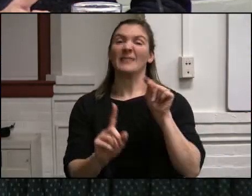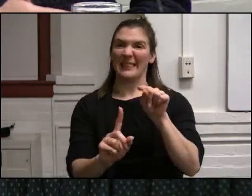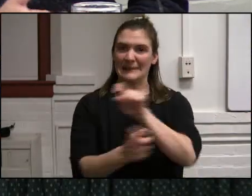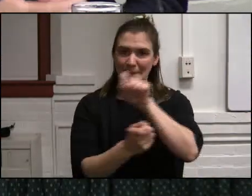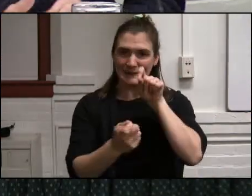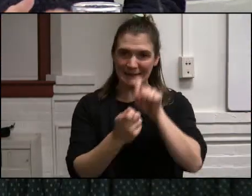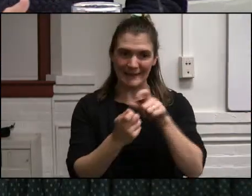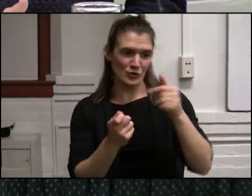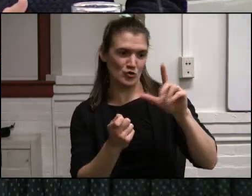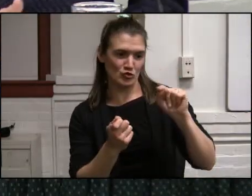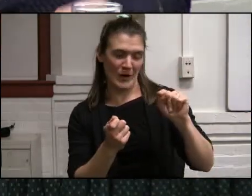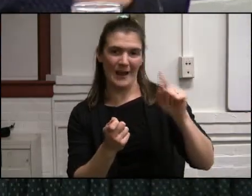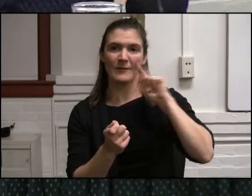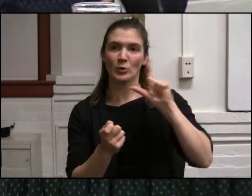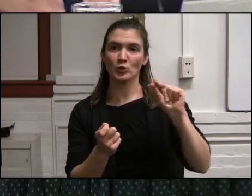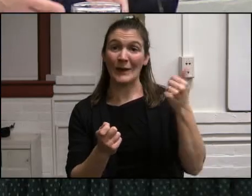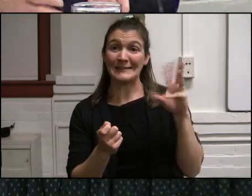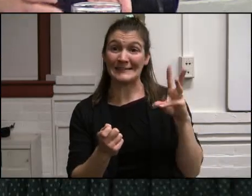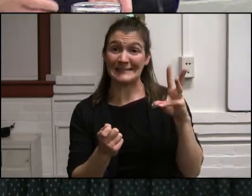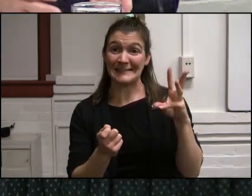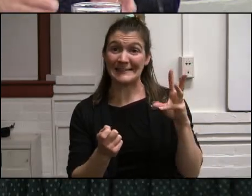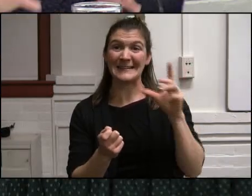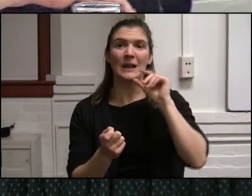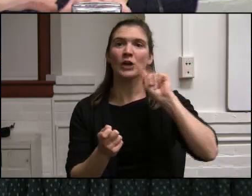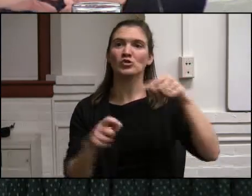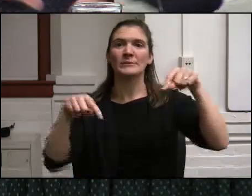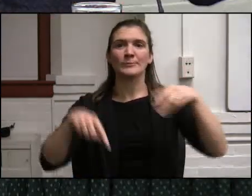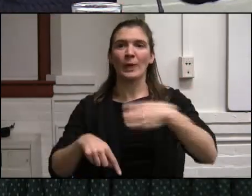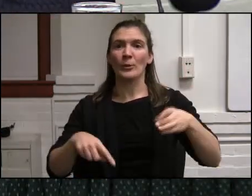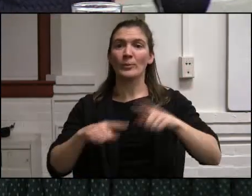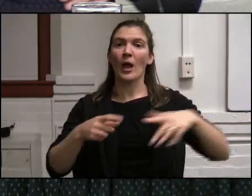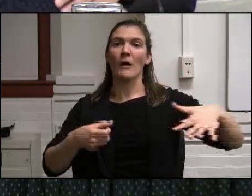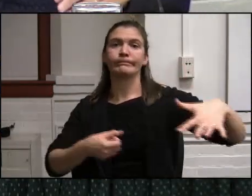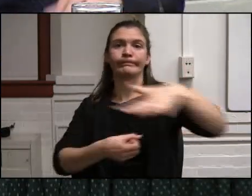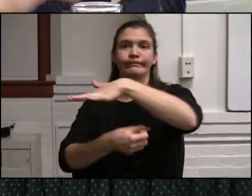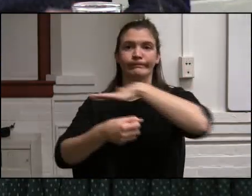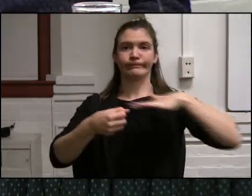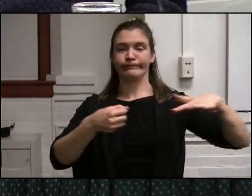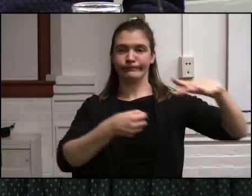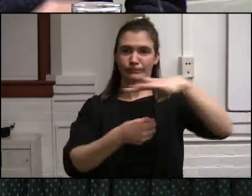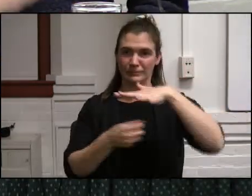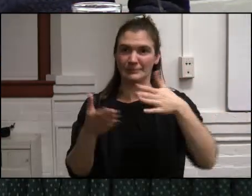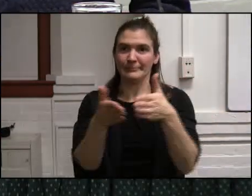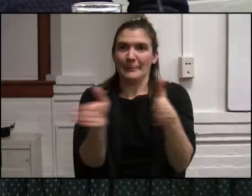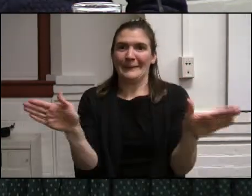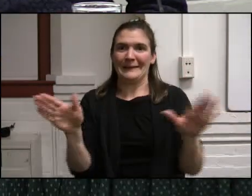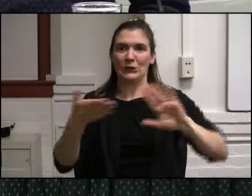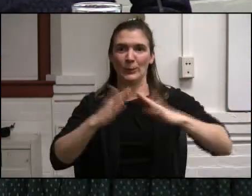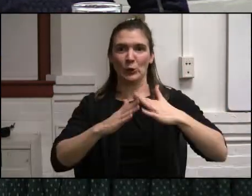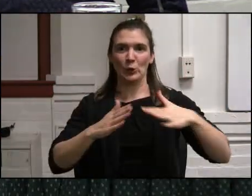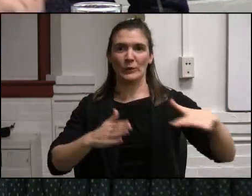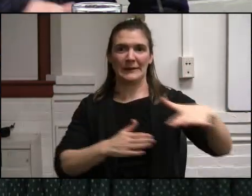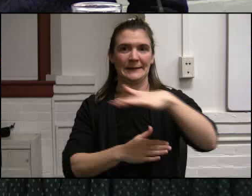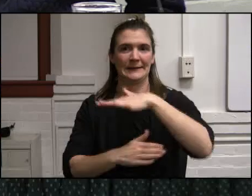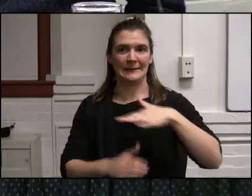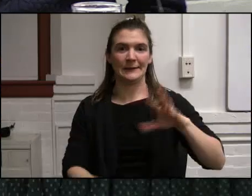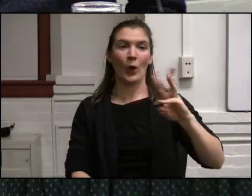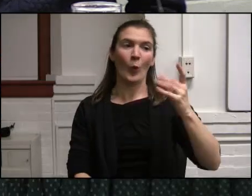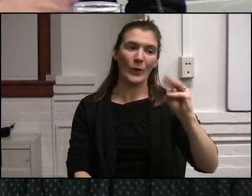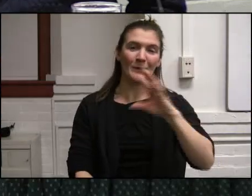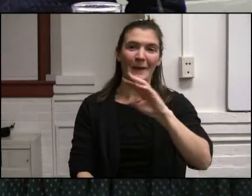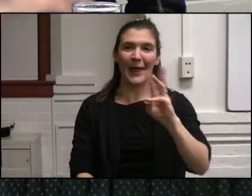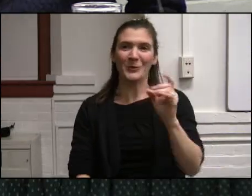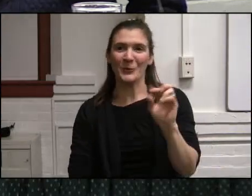this particular case are not just here in Brattleboro, but actually to a broader geographic area